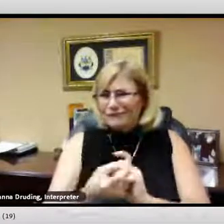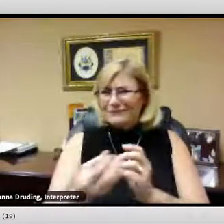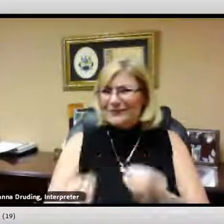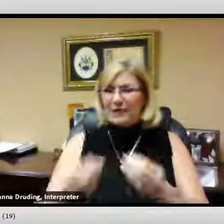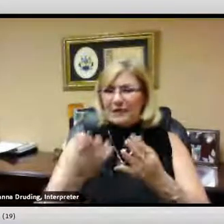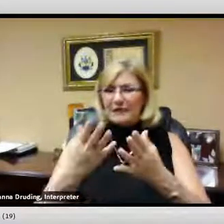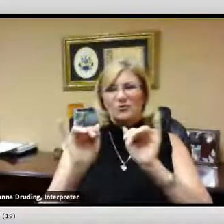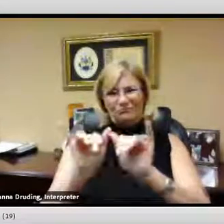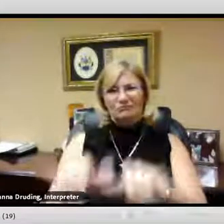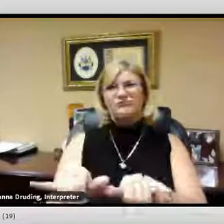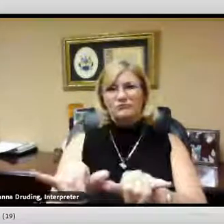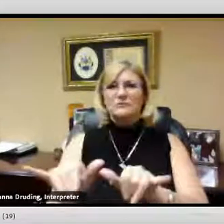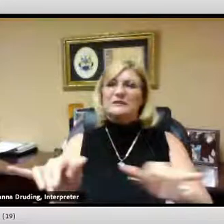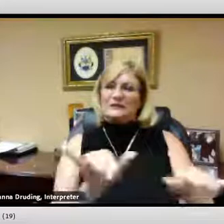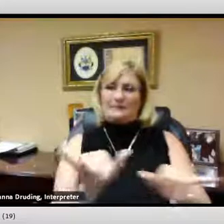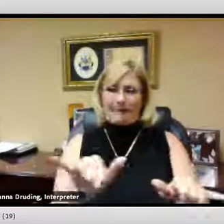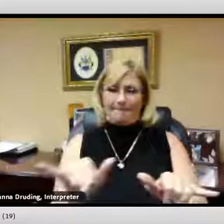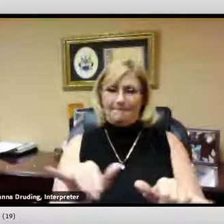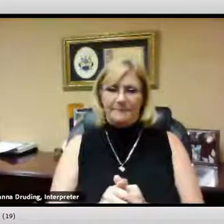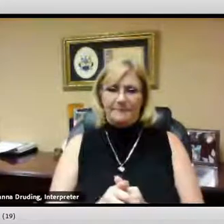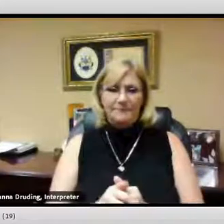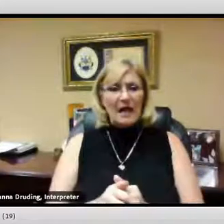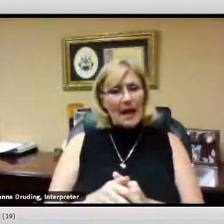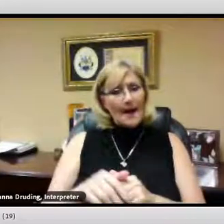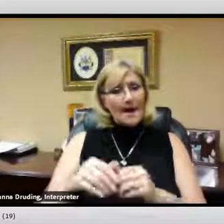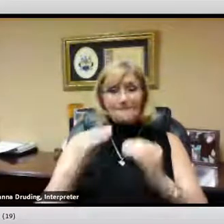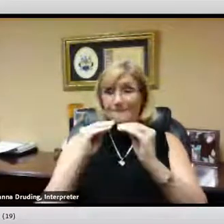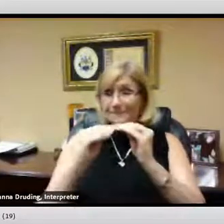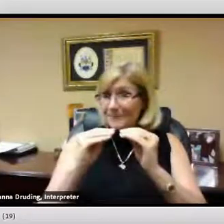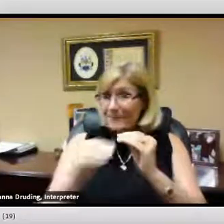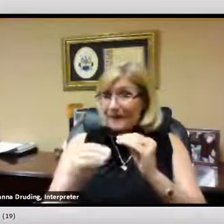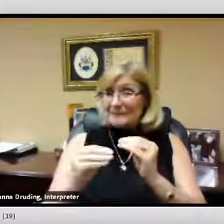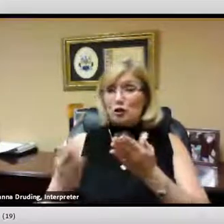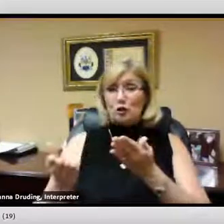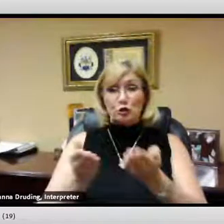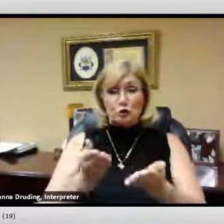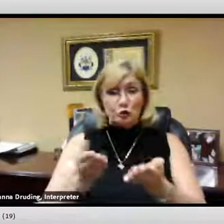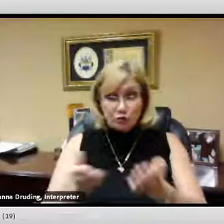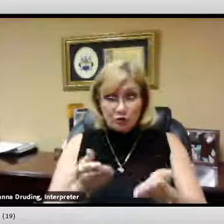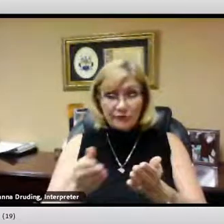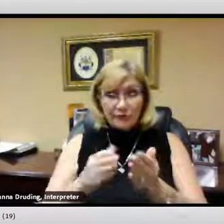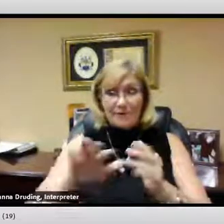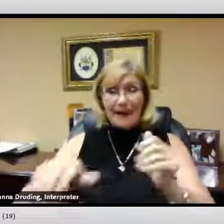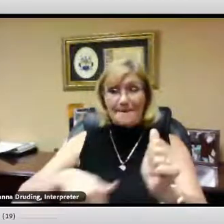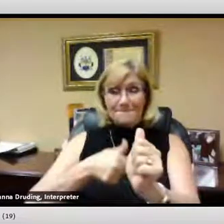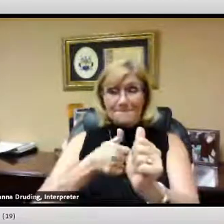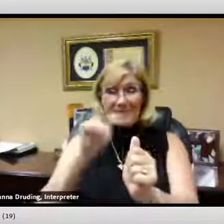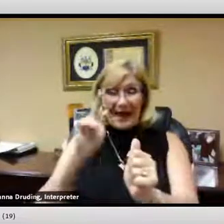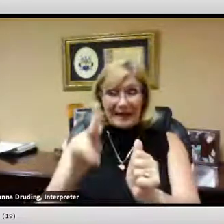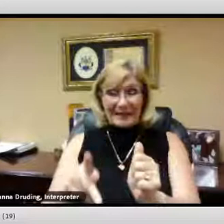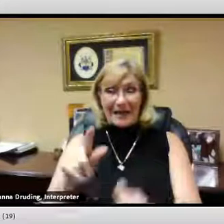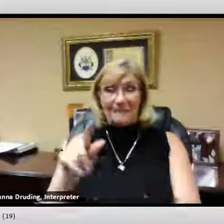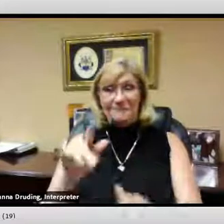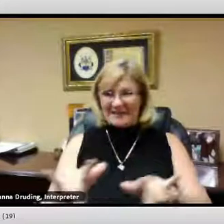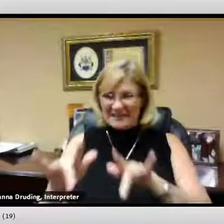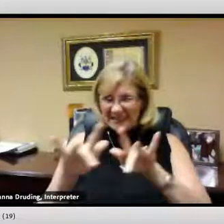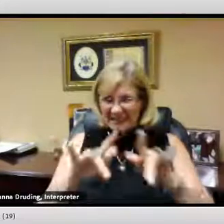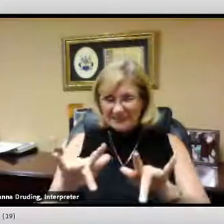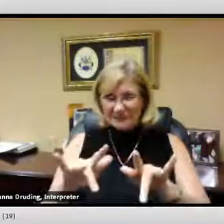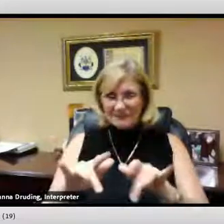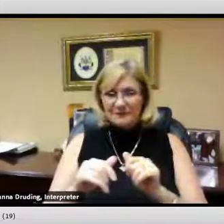and so I've left it as is. Physical maintenance of servers and backup tapes, I no longer do, but I have. We have moved